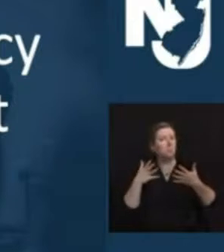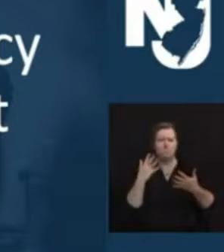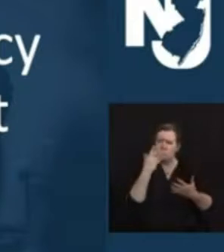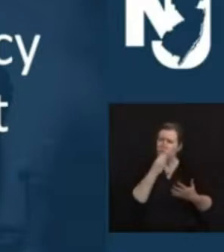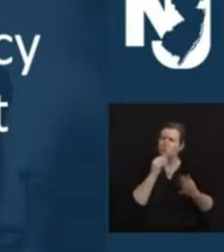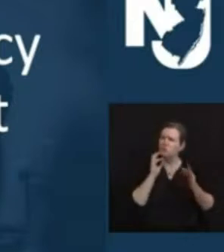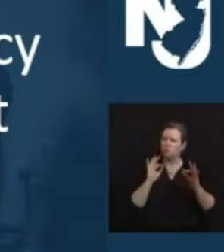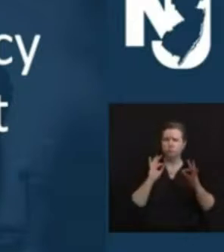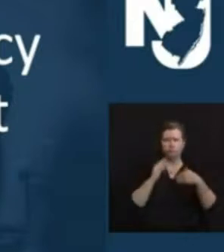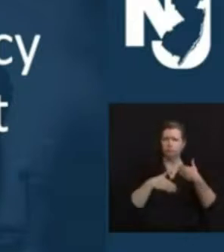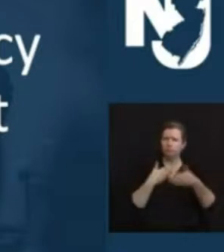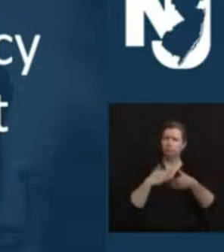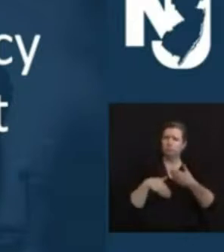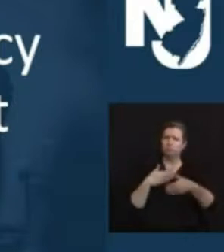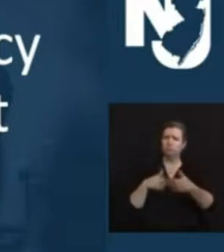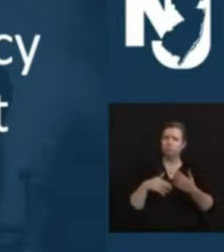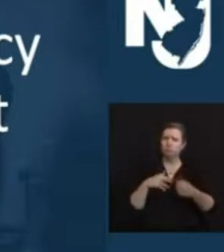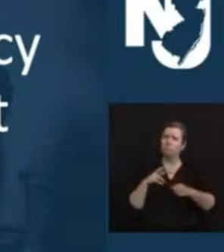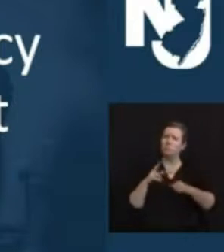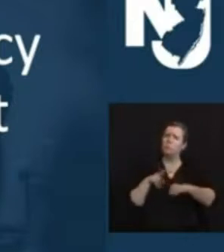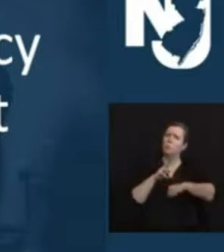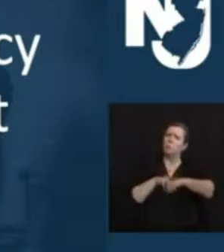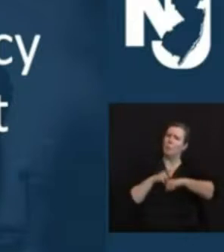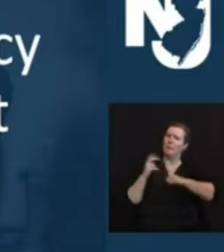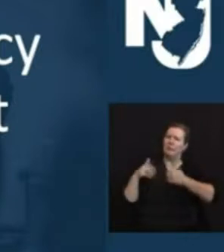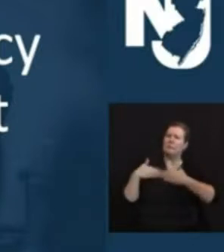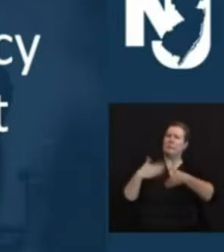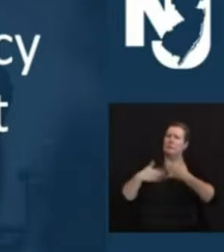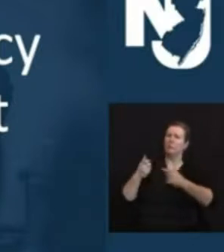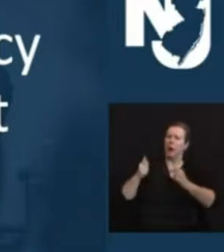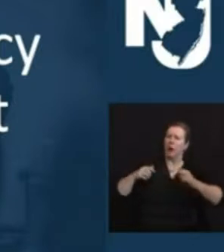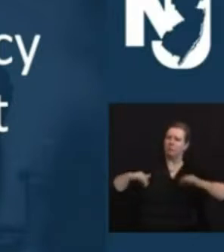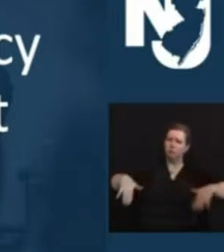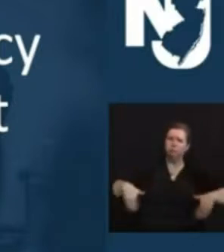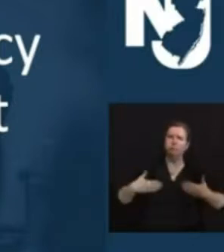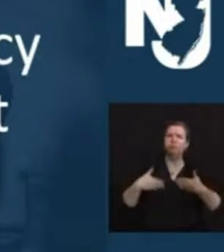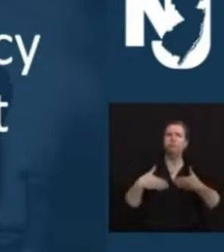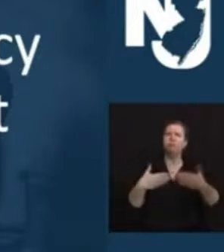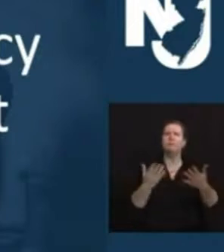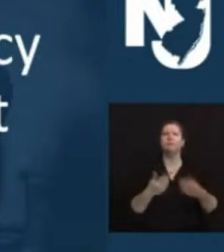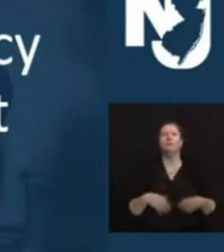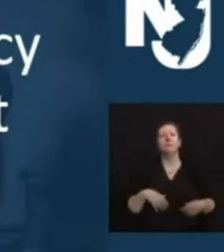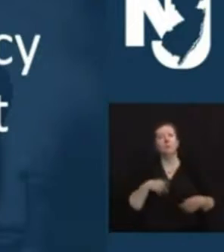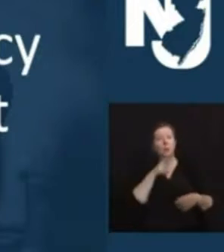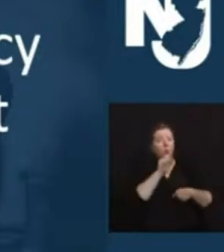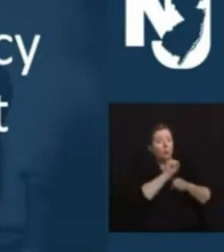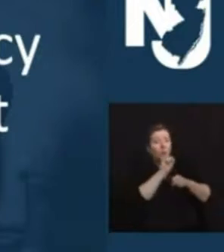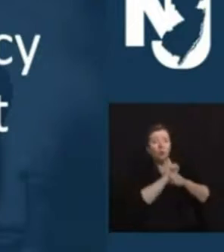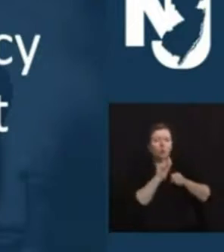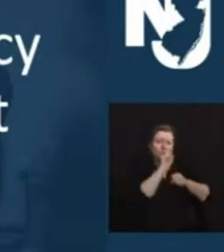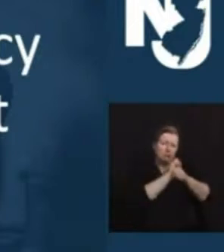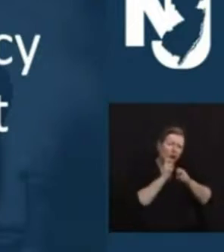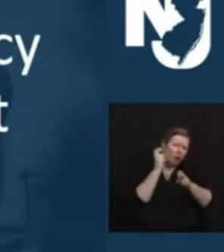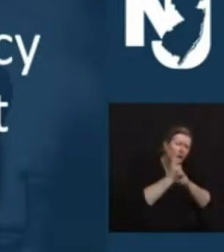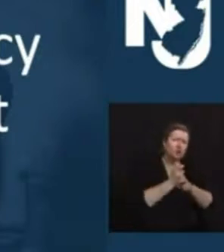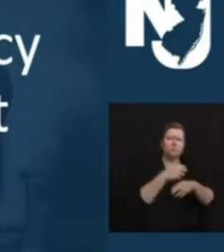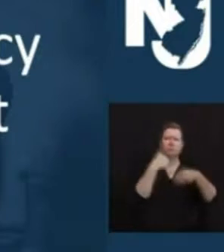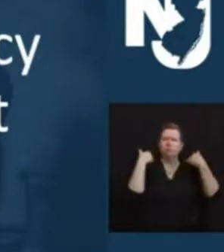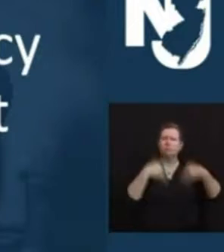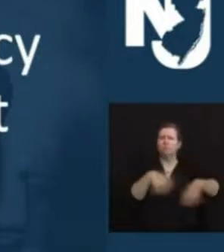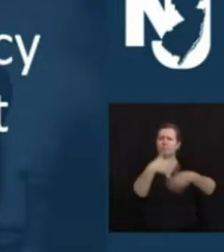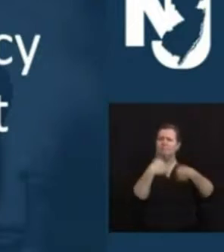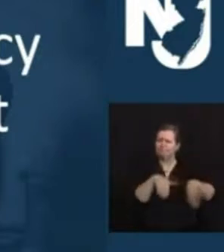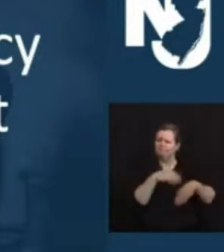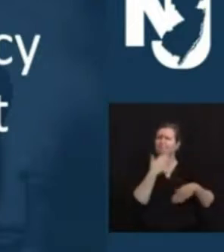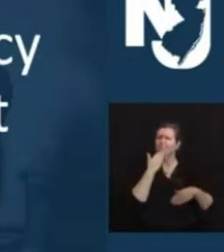to normal, is a testament to those thousands of folks. So, Pat, to you and yours, and to all the other folks who are out there, hats off to you.